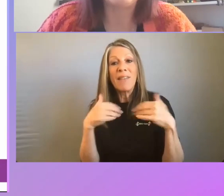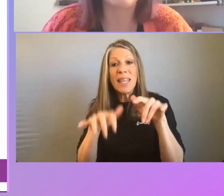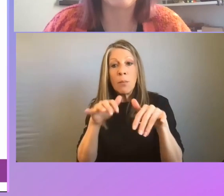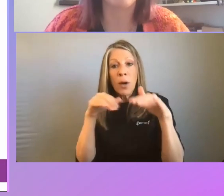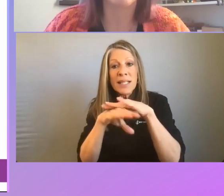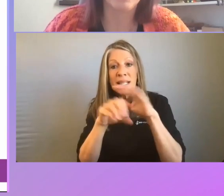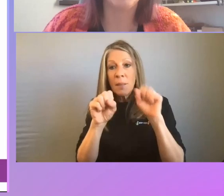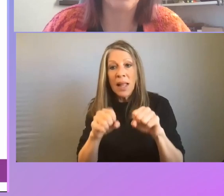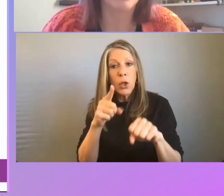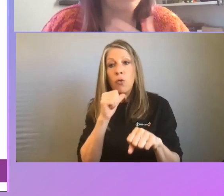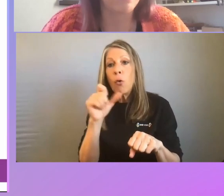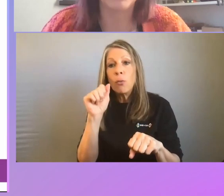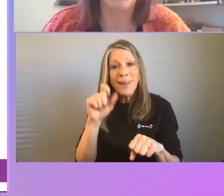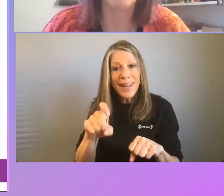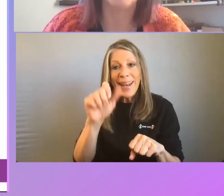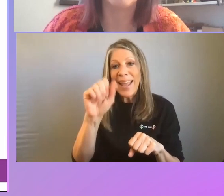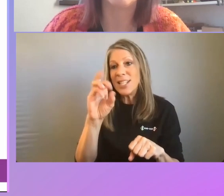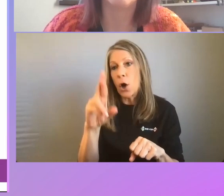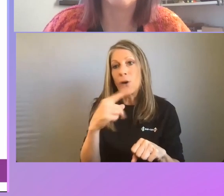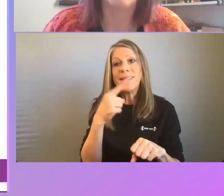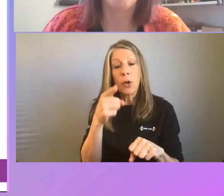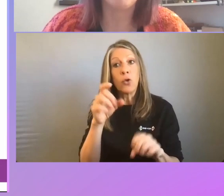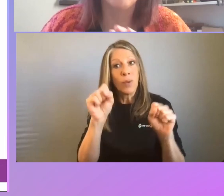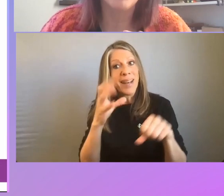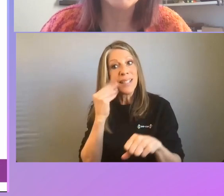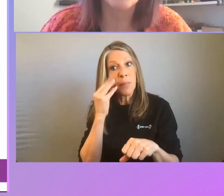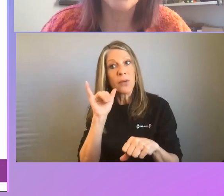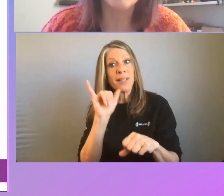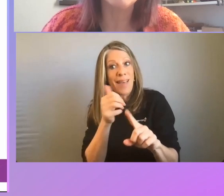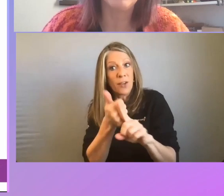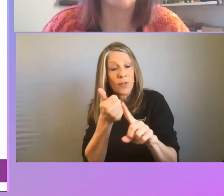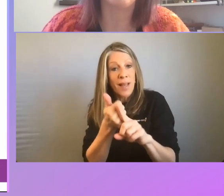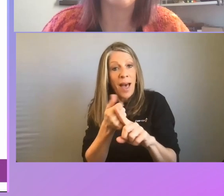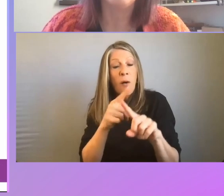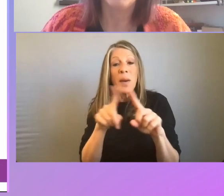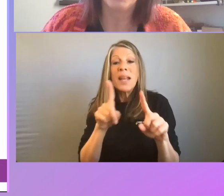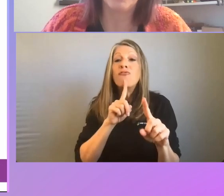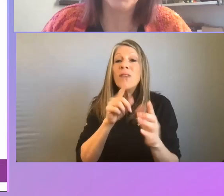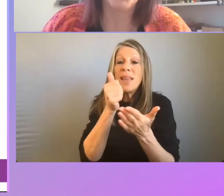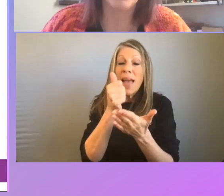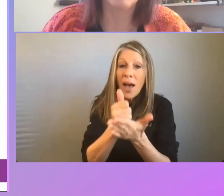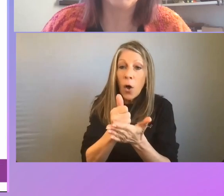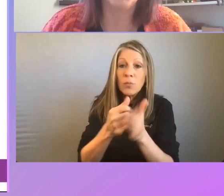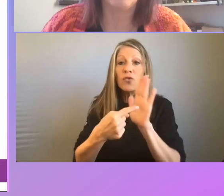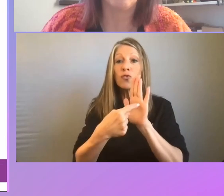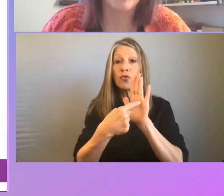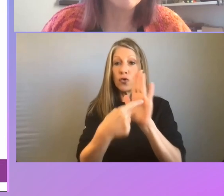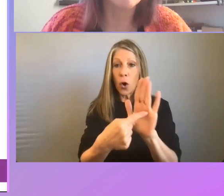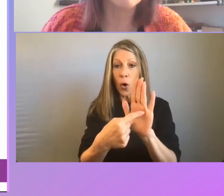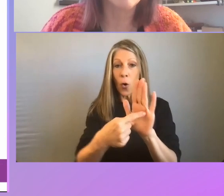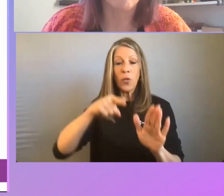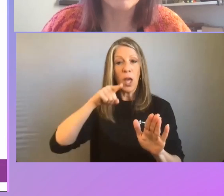don't need an ACR to tell you that. You can experience it. But it's really helpful to demonstrate that you